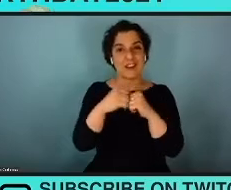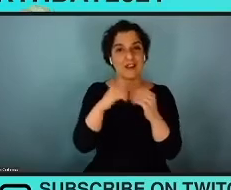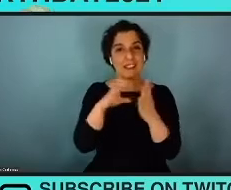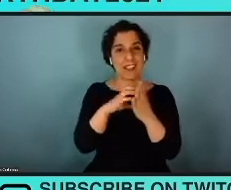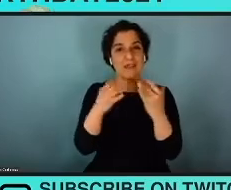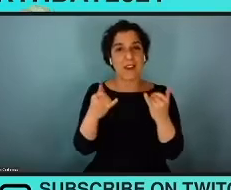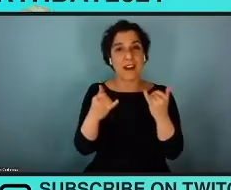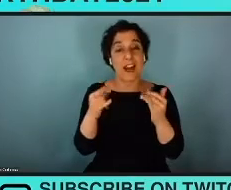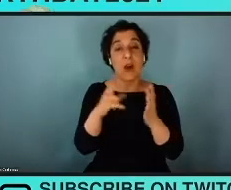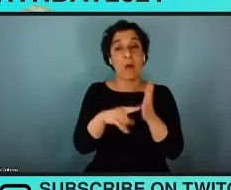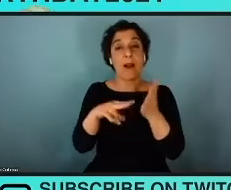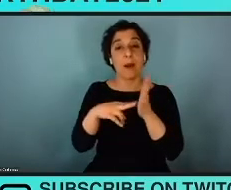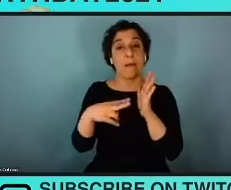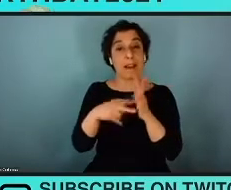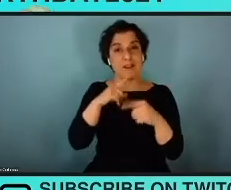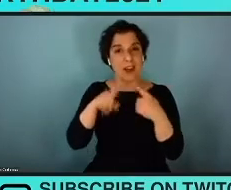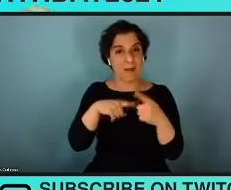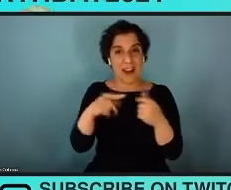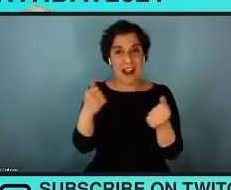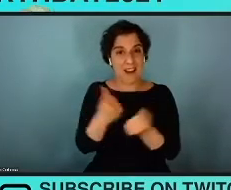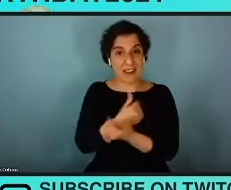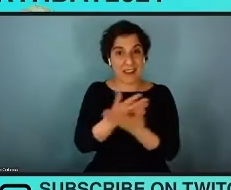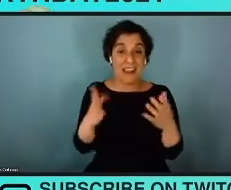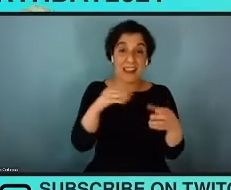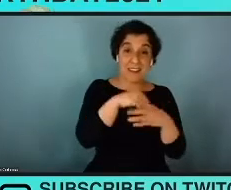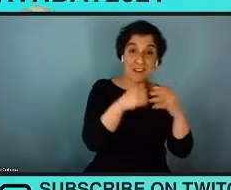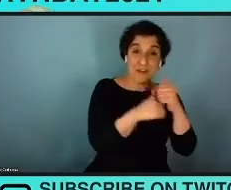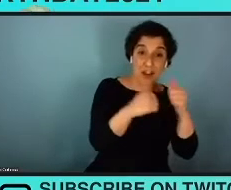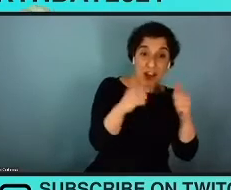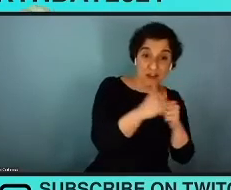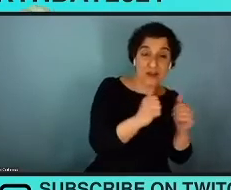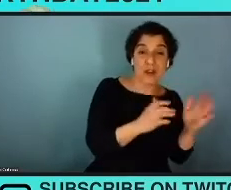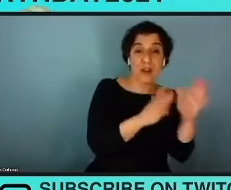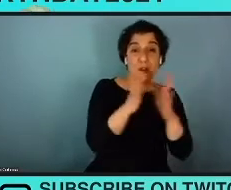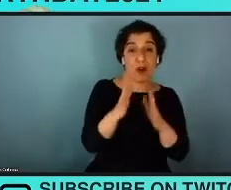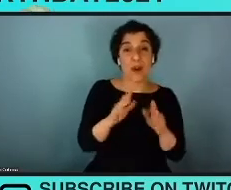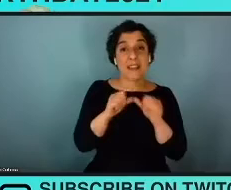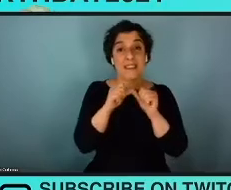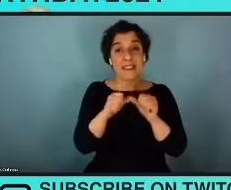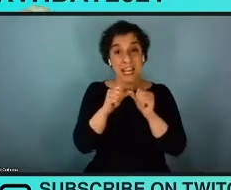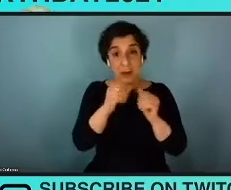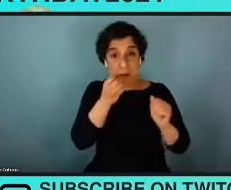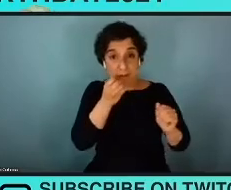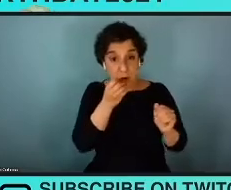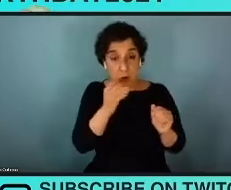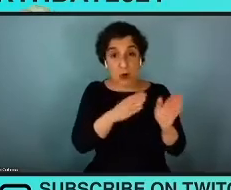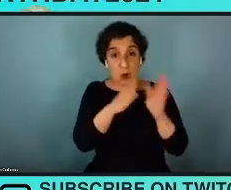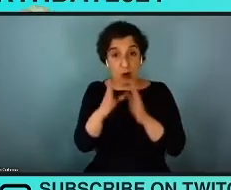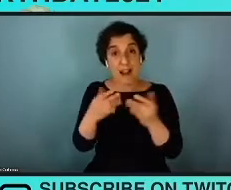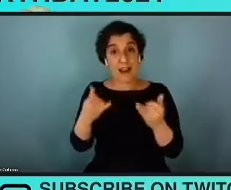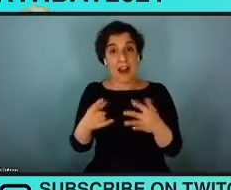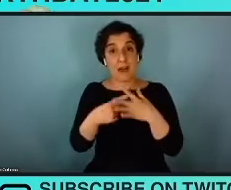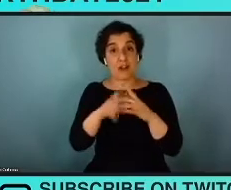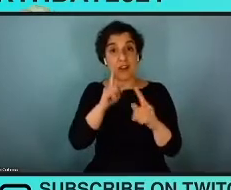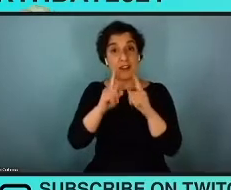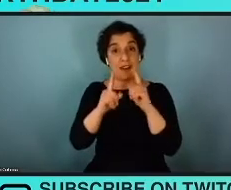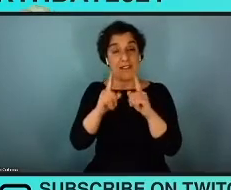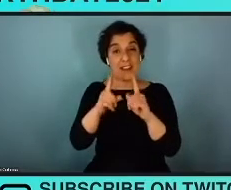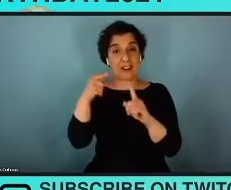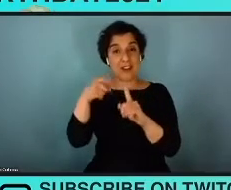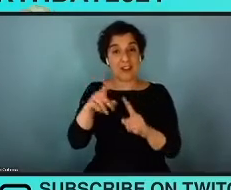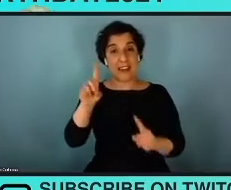we're talking about everything from new infrastructure, sustainable food, and now we're turning the conversation to decarbonizing our